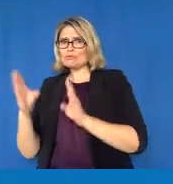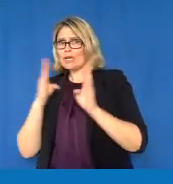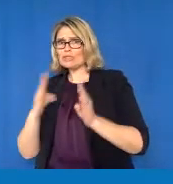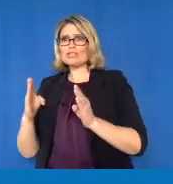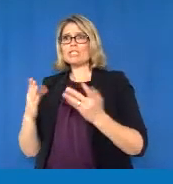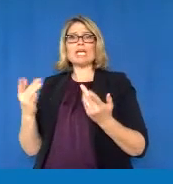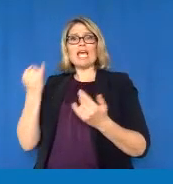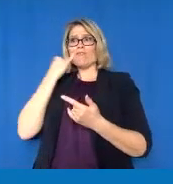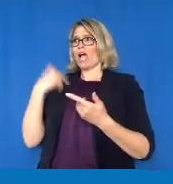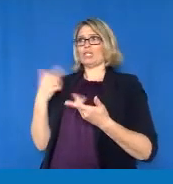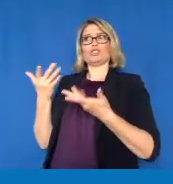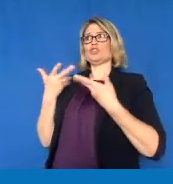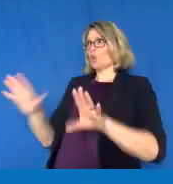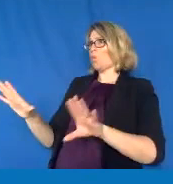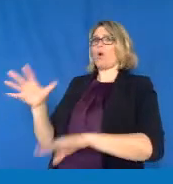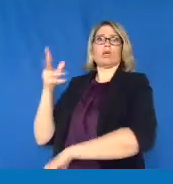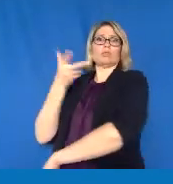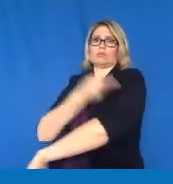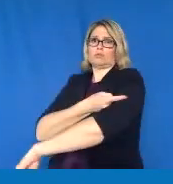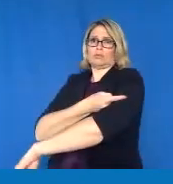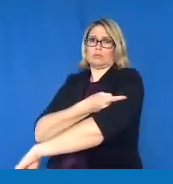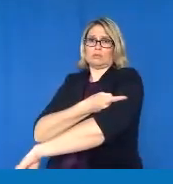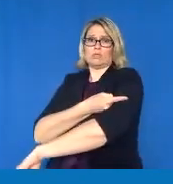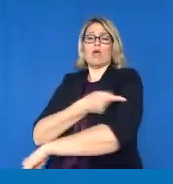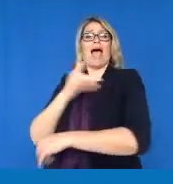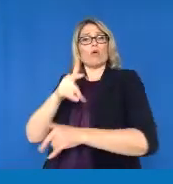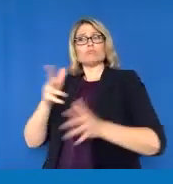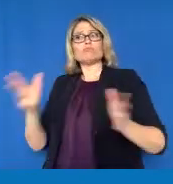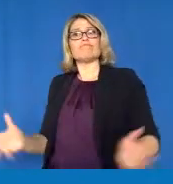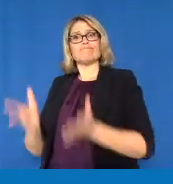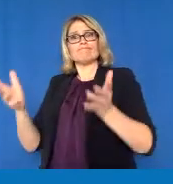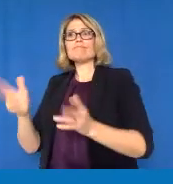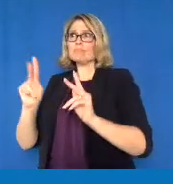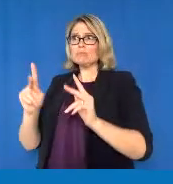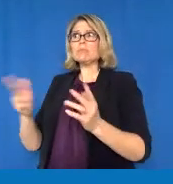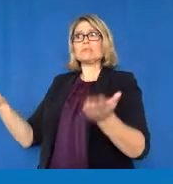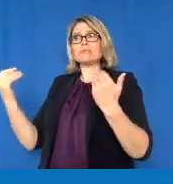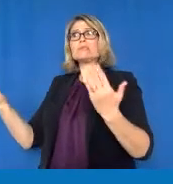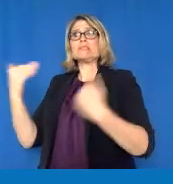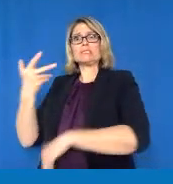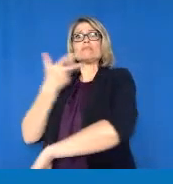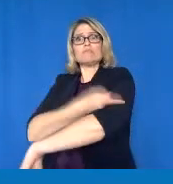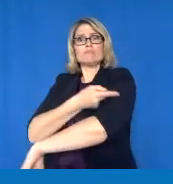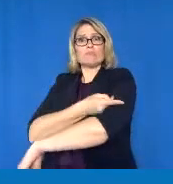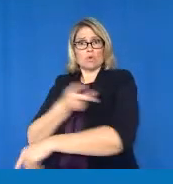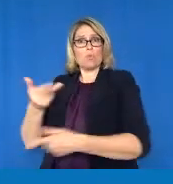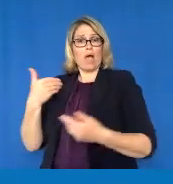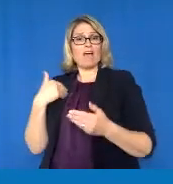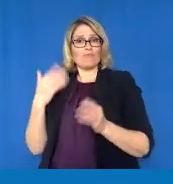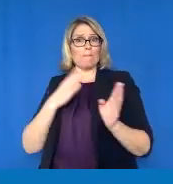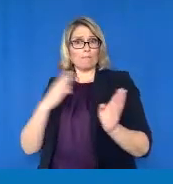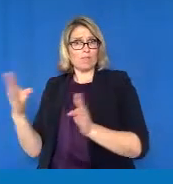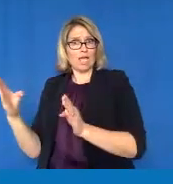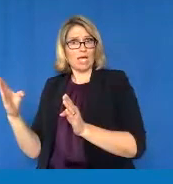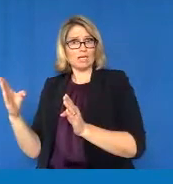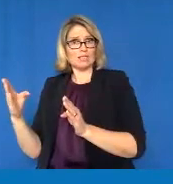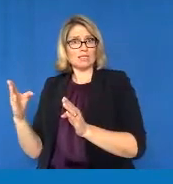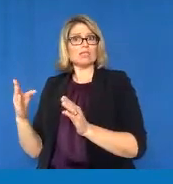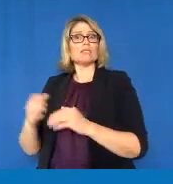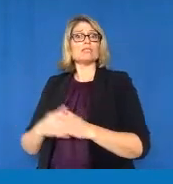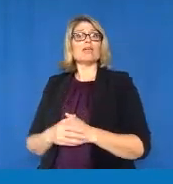maybe to encourage New Brunswickers to get the vaccine and a plan to answer these